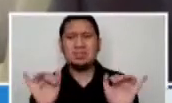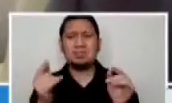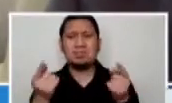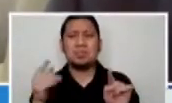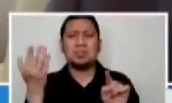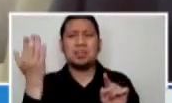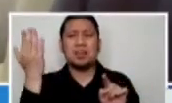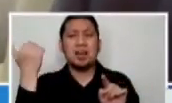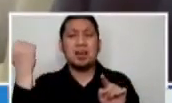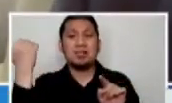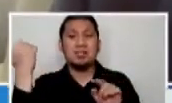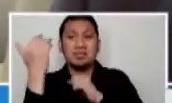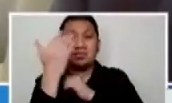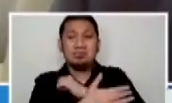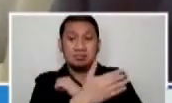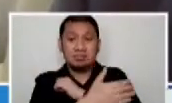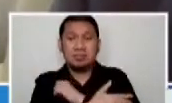Yung iba, yung 100,